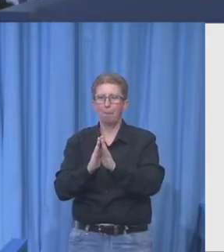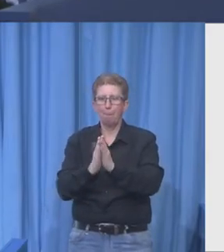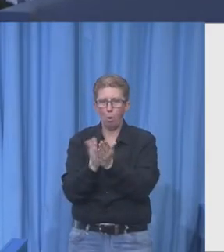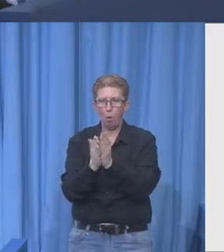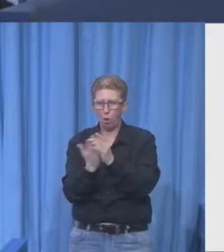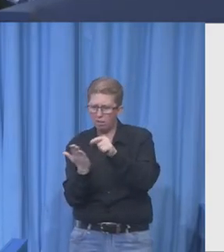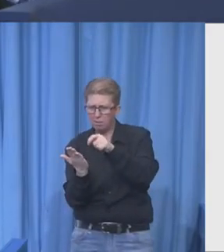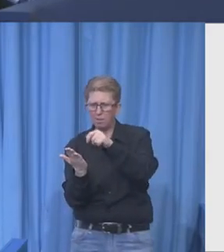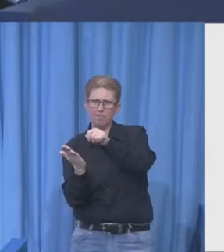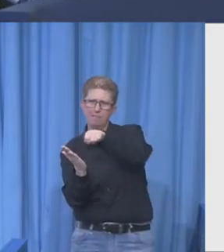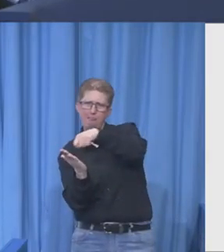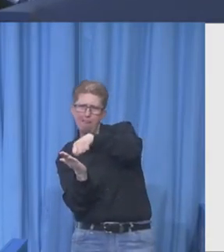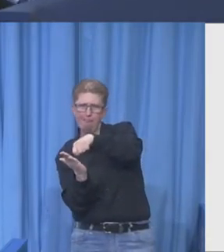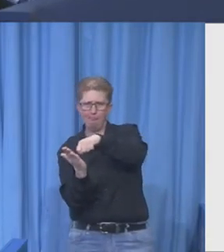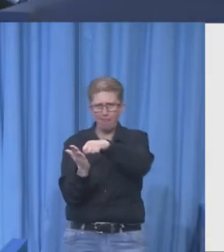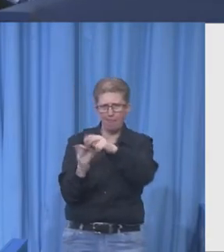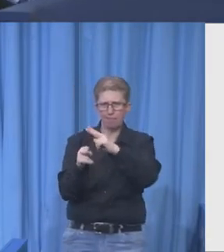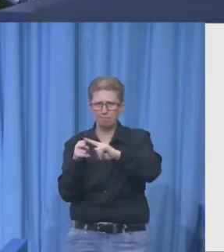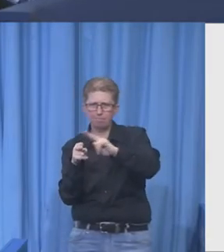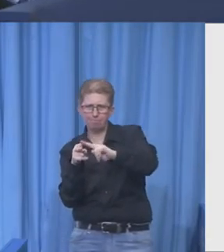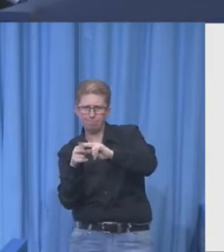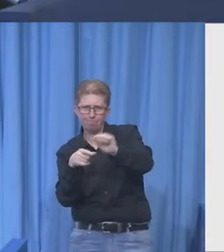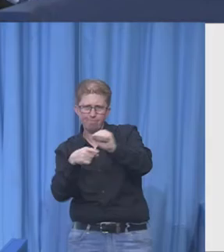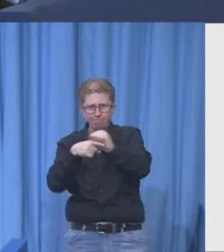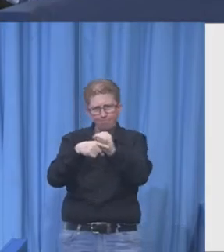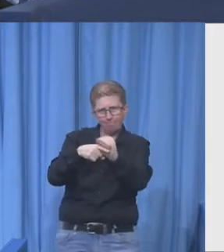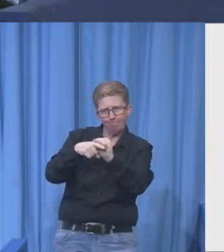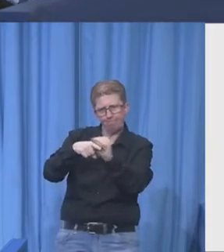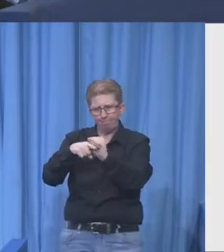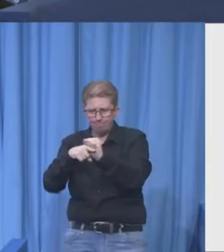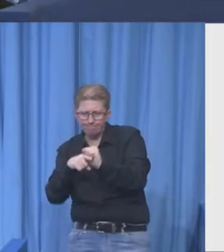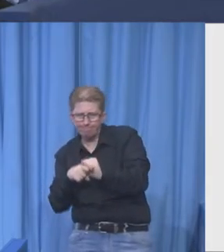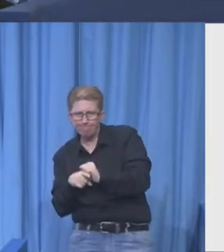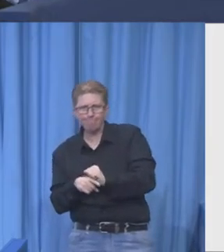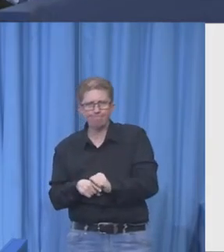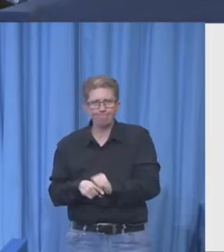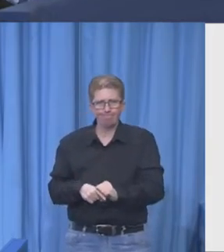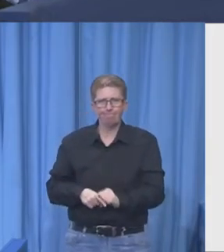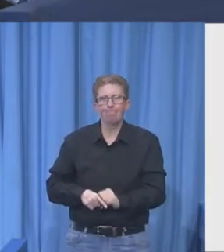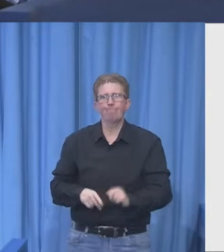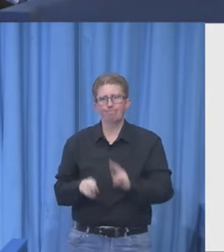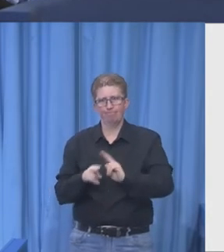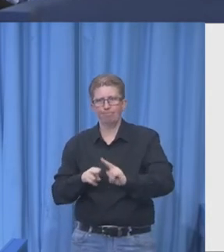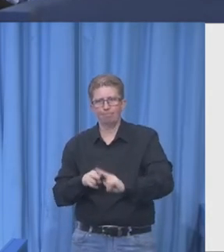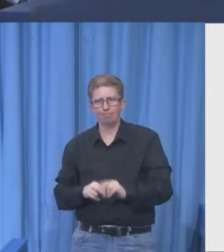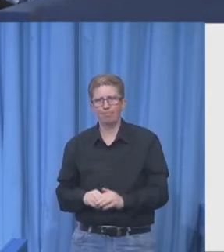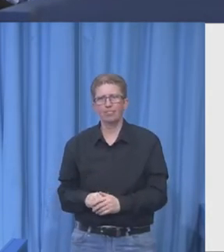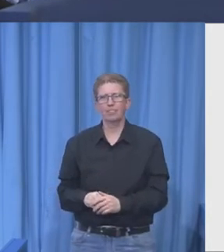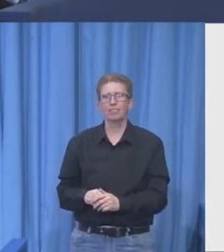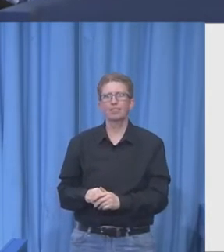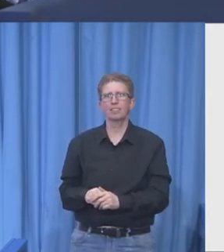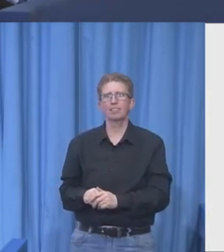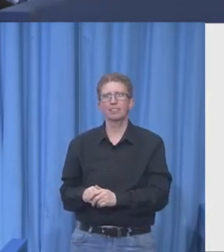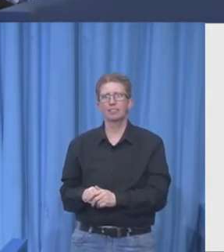jurisdictional content, and there I make very, very simple works, but it's very good for me.